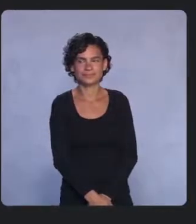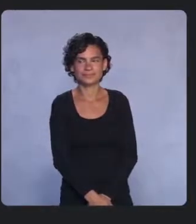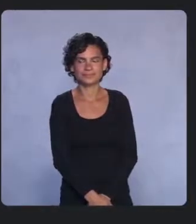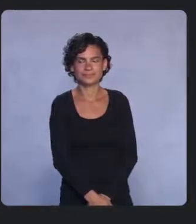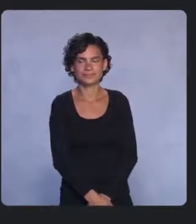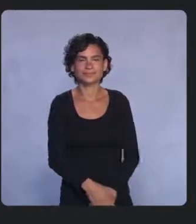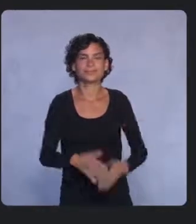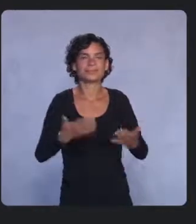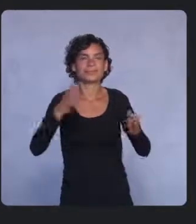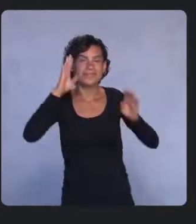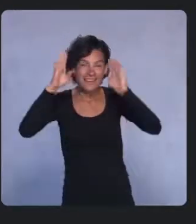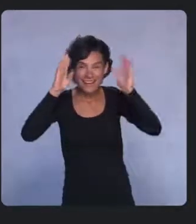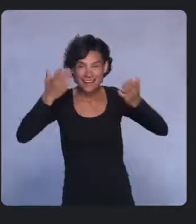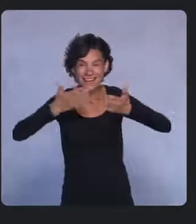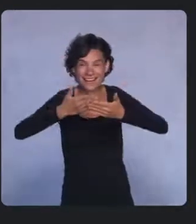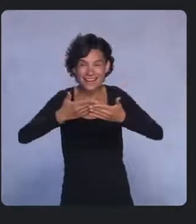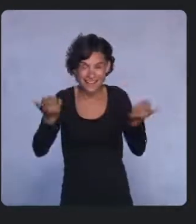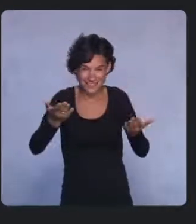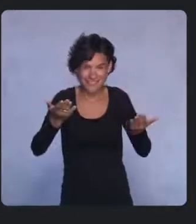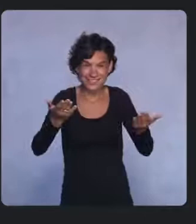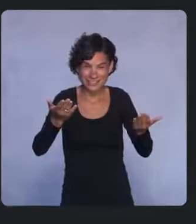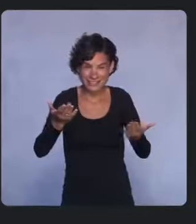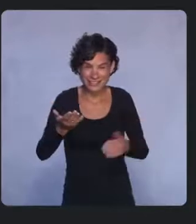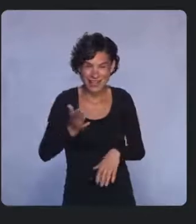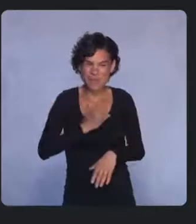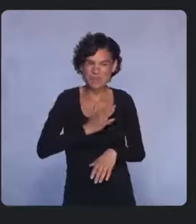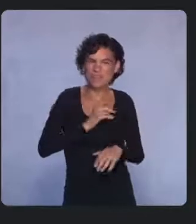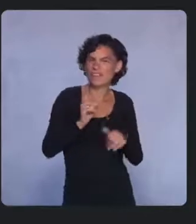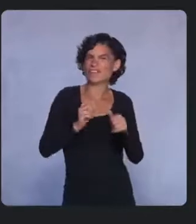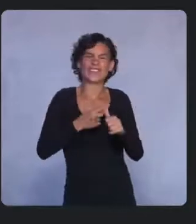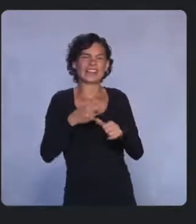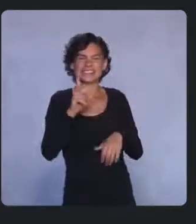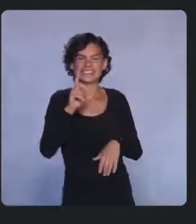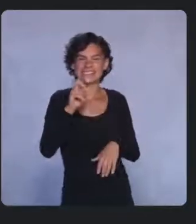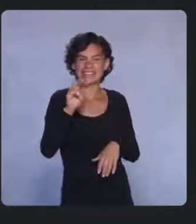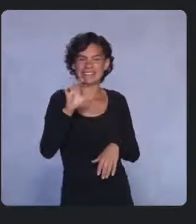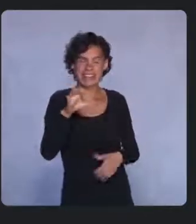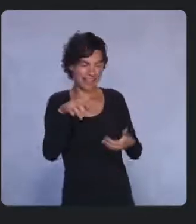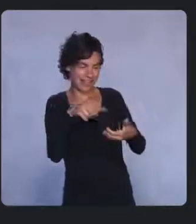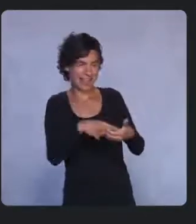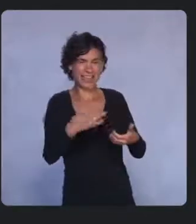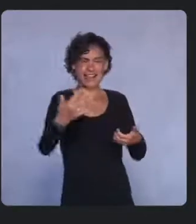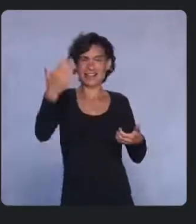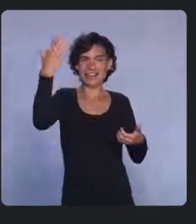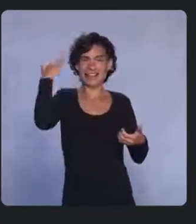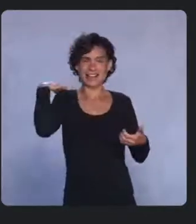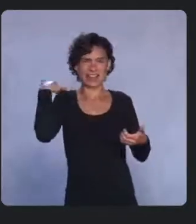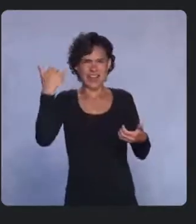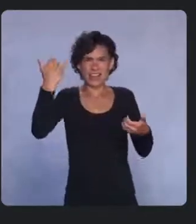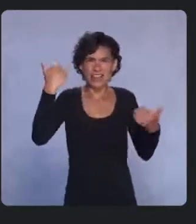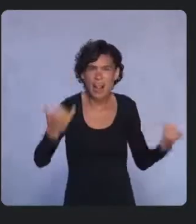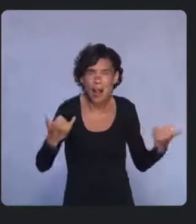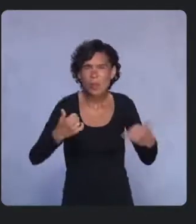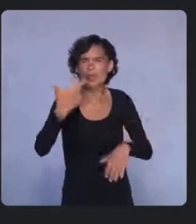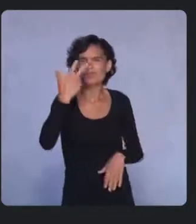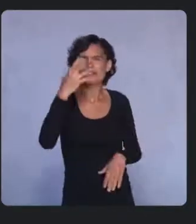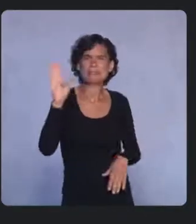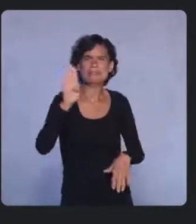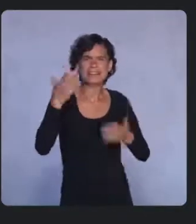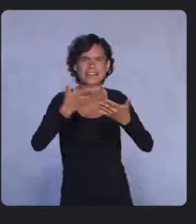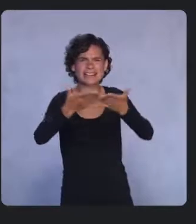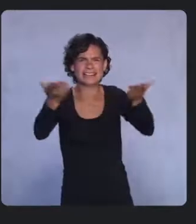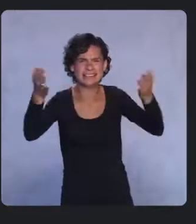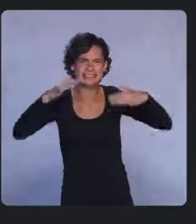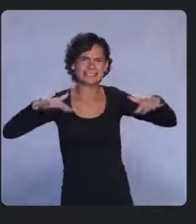Hi, everyone. From our first device to 3 billion today, we've designed